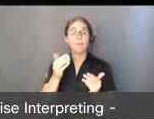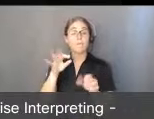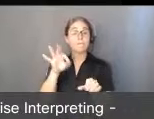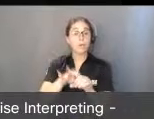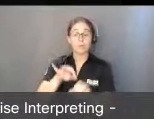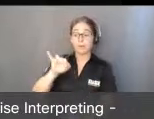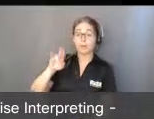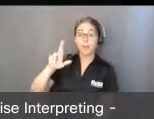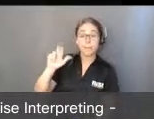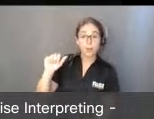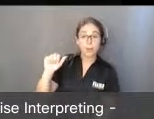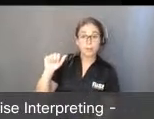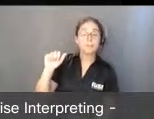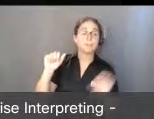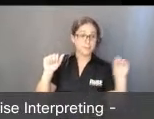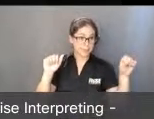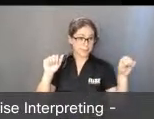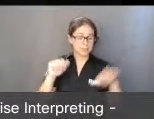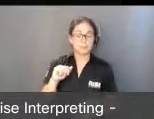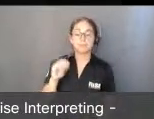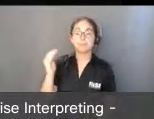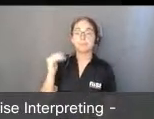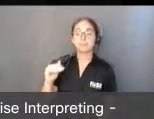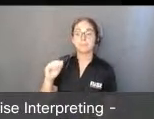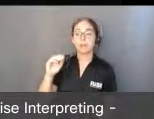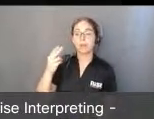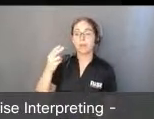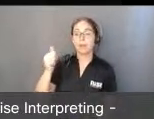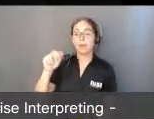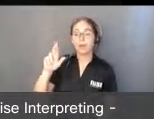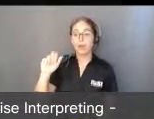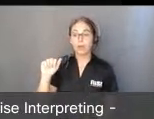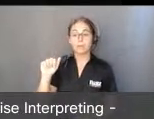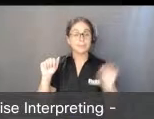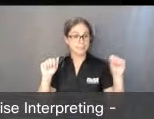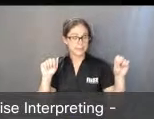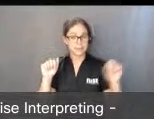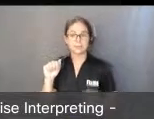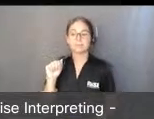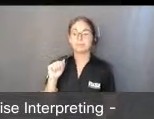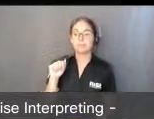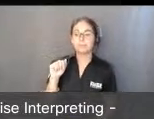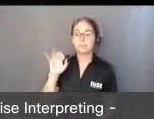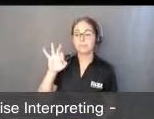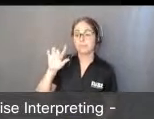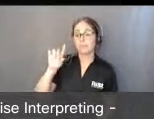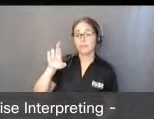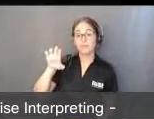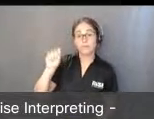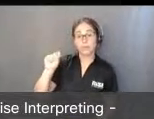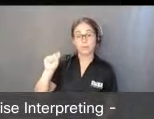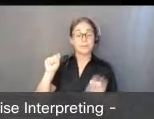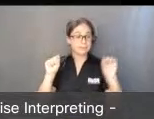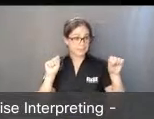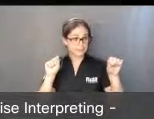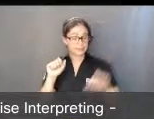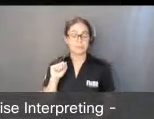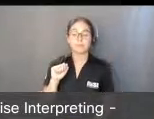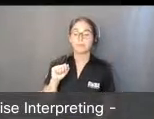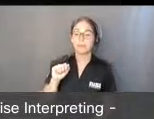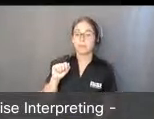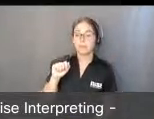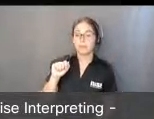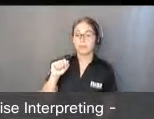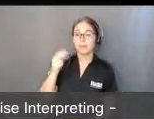Ibarra? Yes. Mrs. Haro? Yes. Mr. Flores? Yes. Ms.